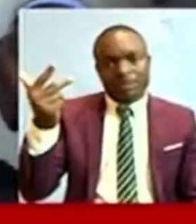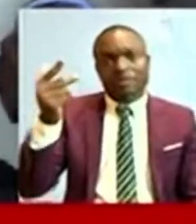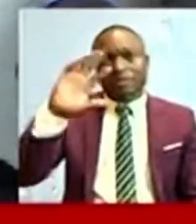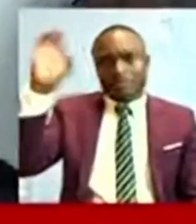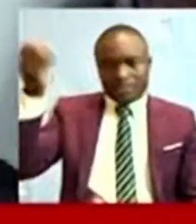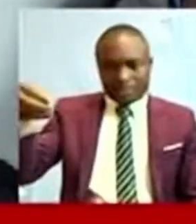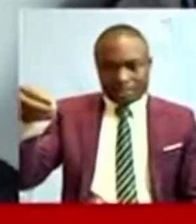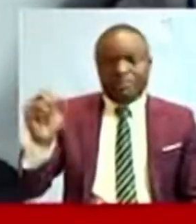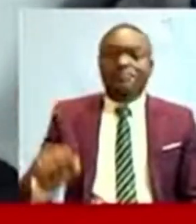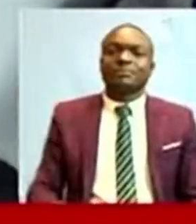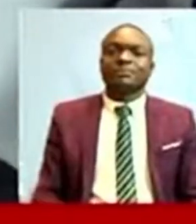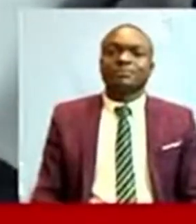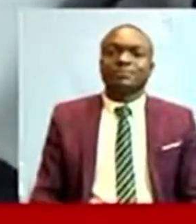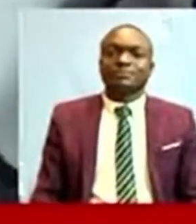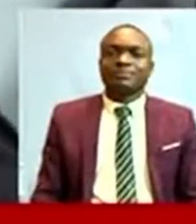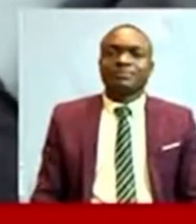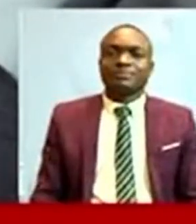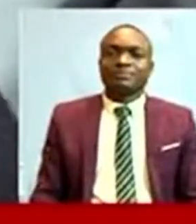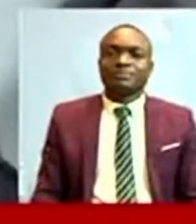0.13%.